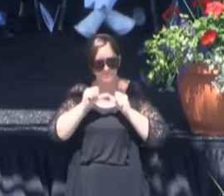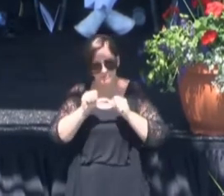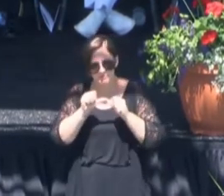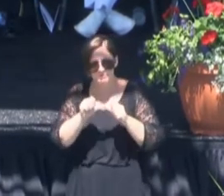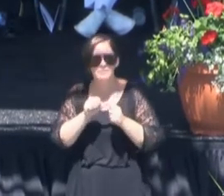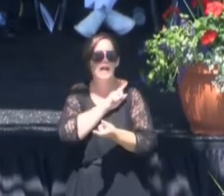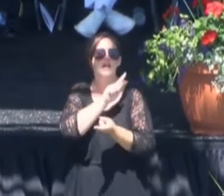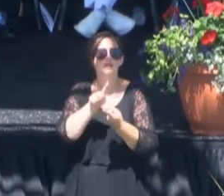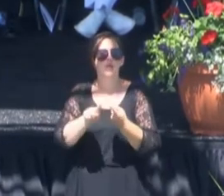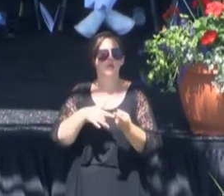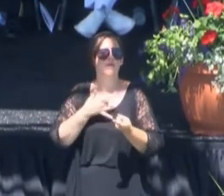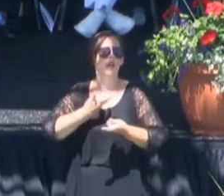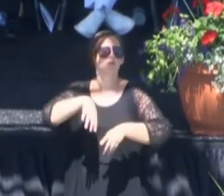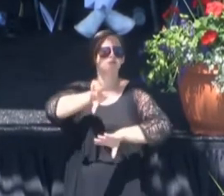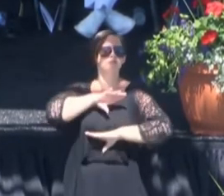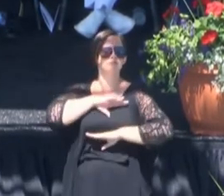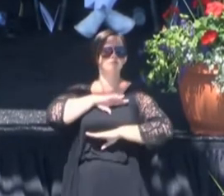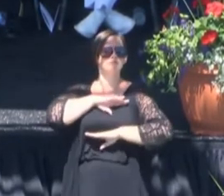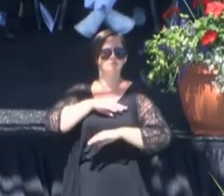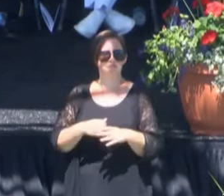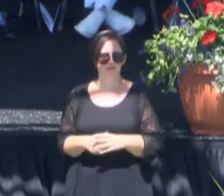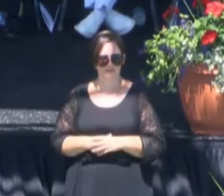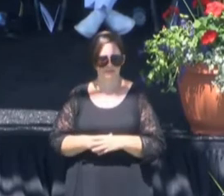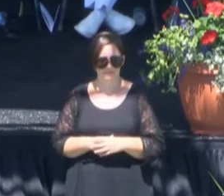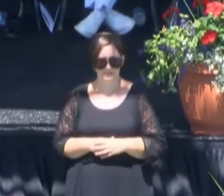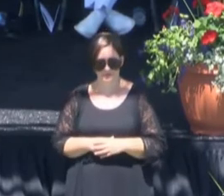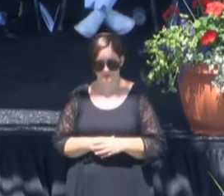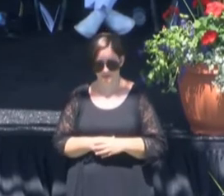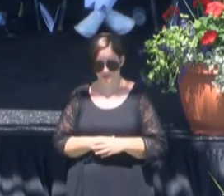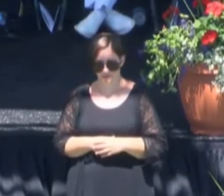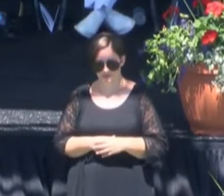you satisfy your ambition.